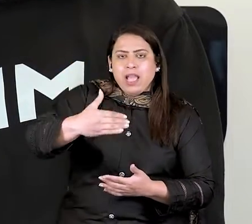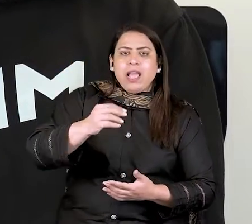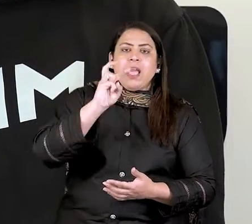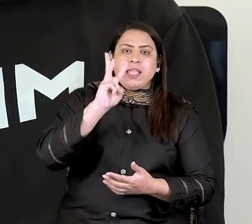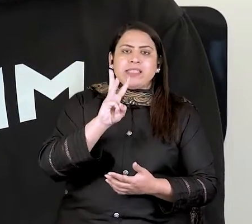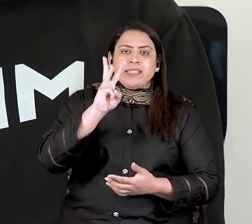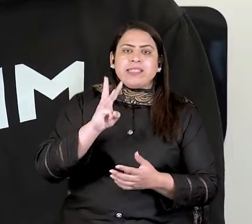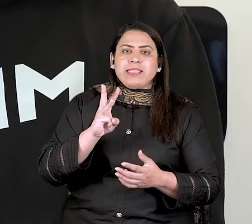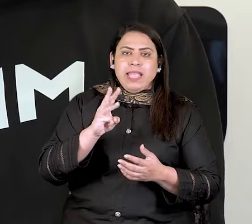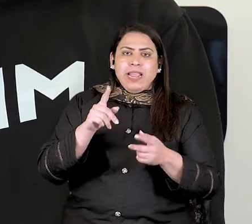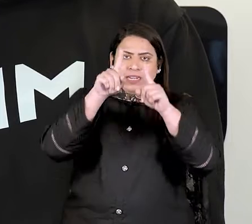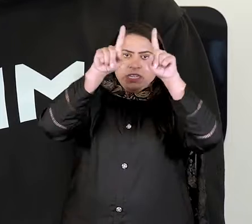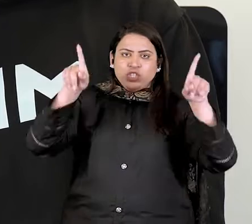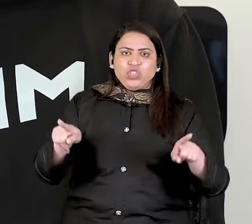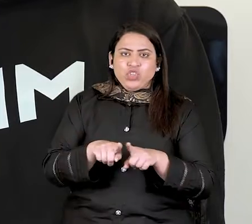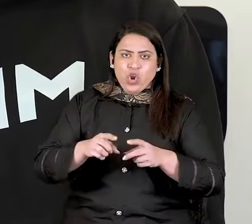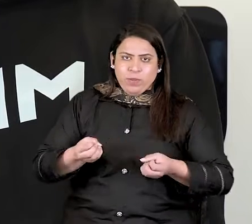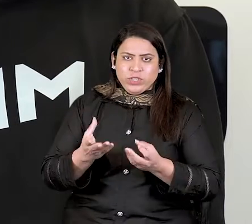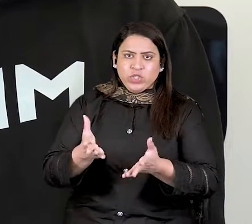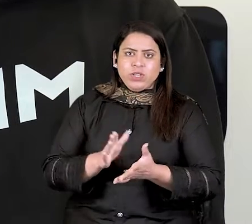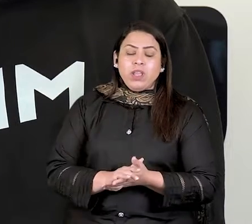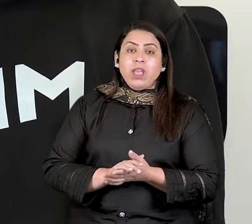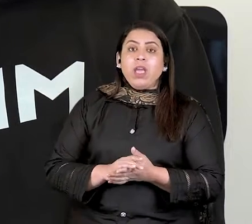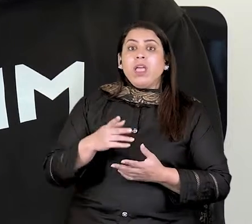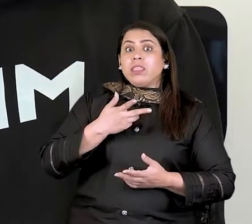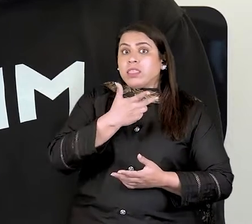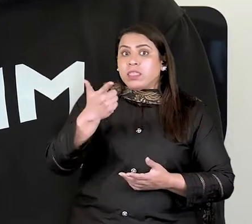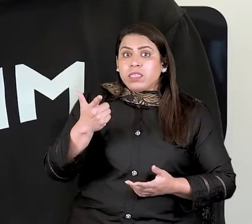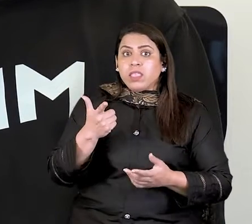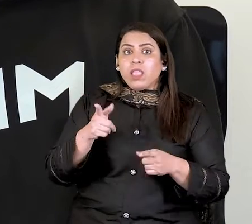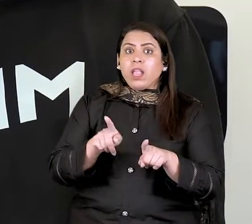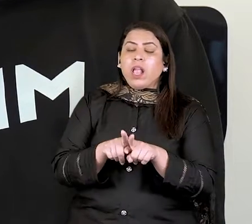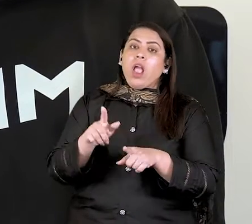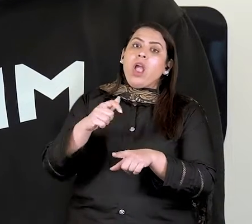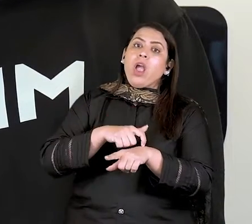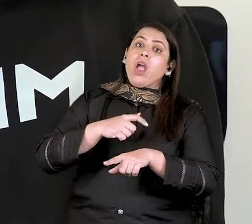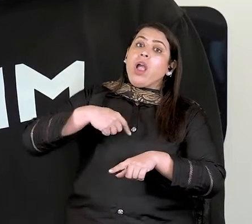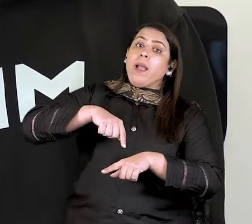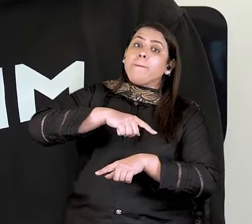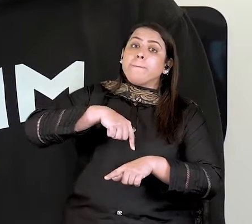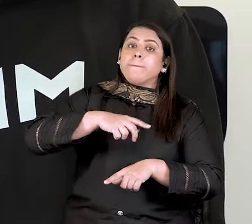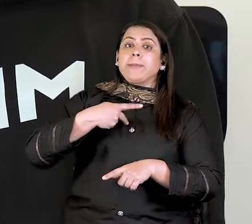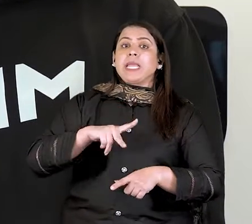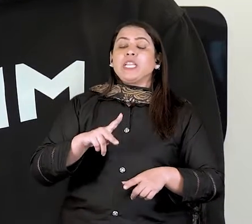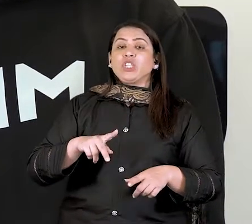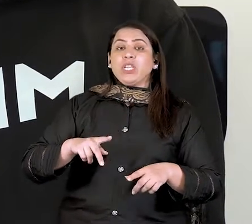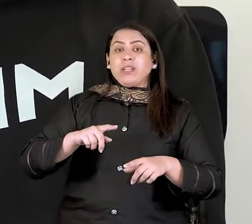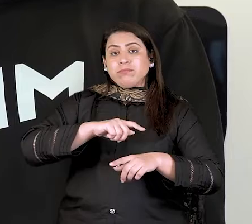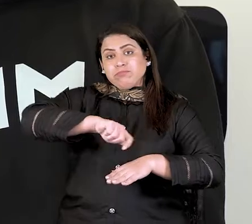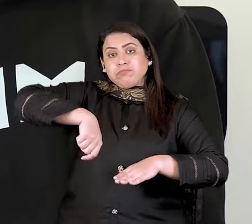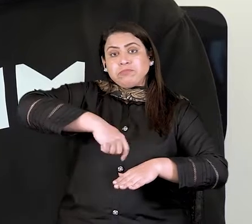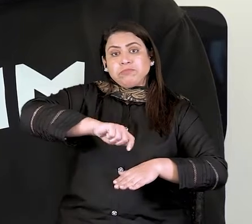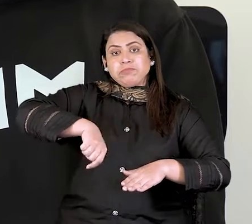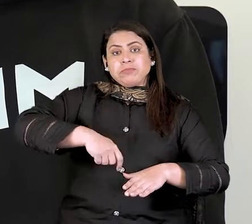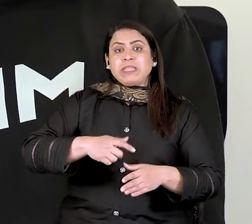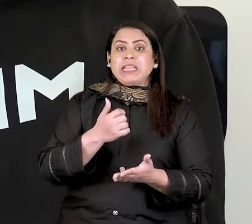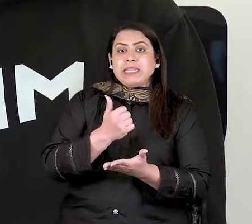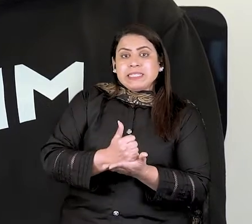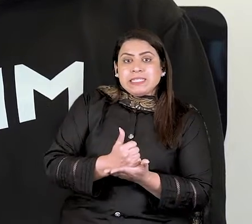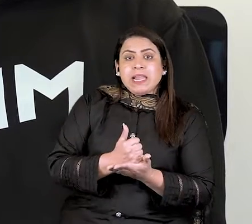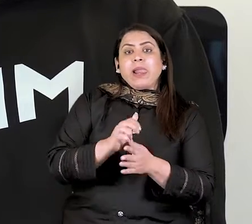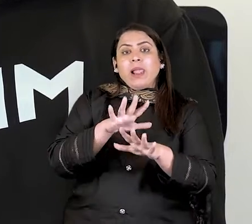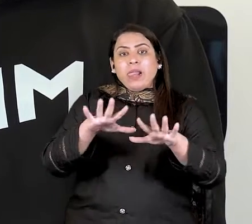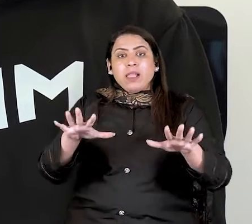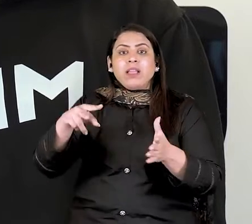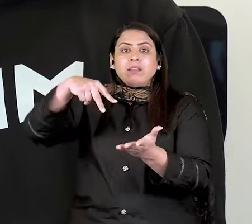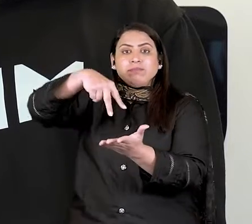opening of our store, we're now on our third store, inshallah, a few more coming as you've been told. And these guys come over